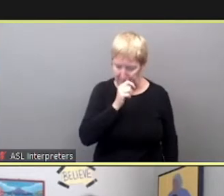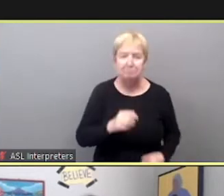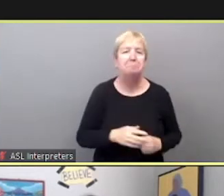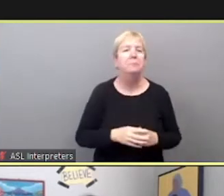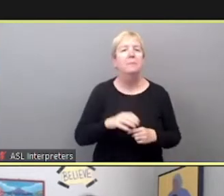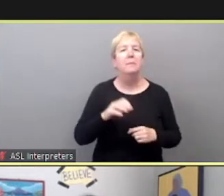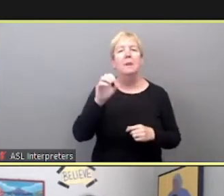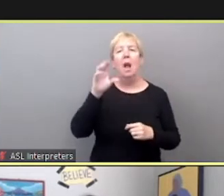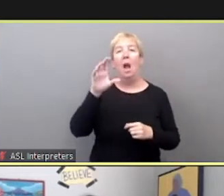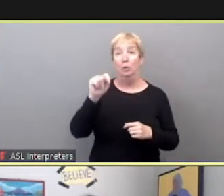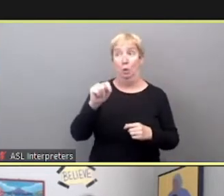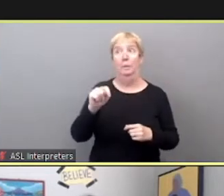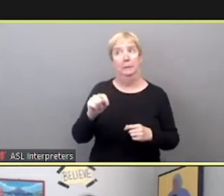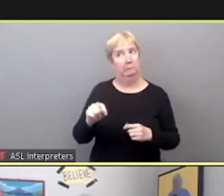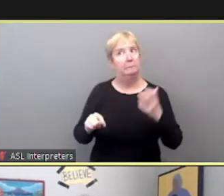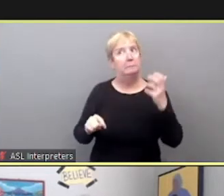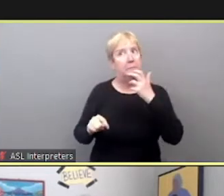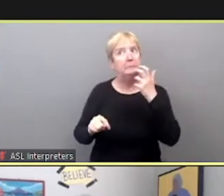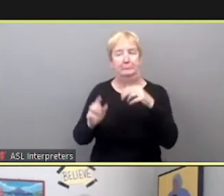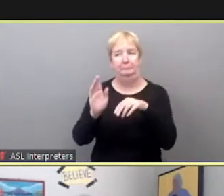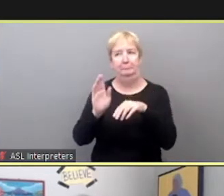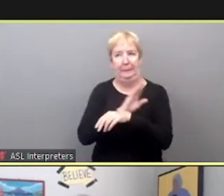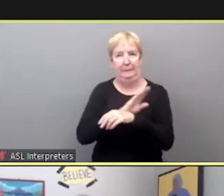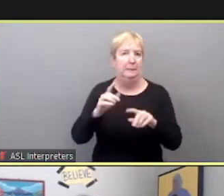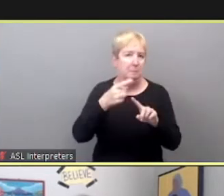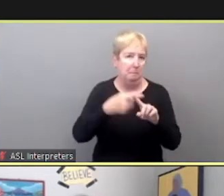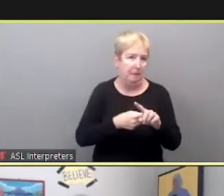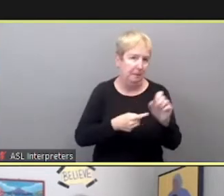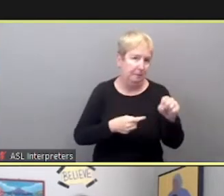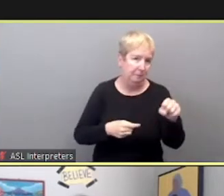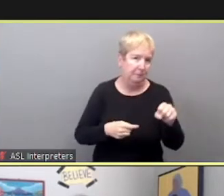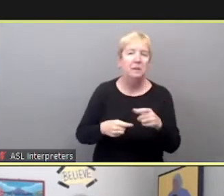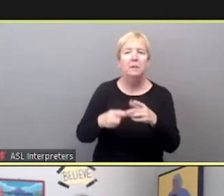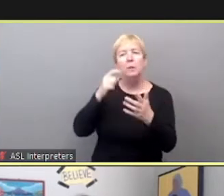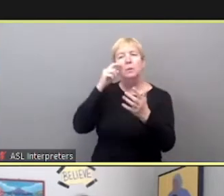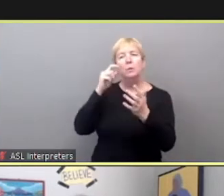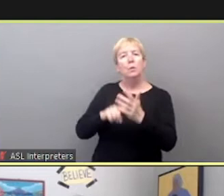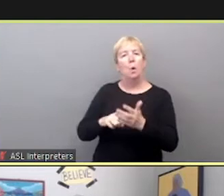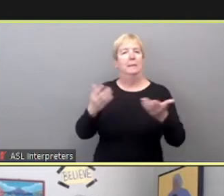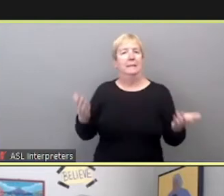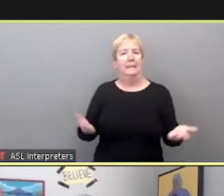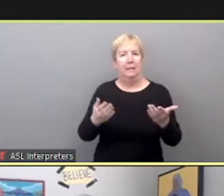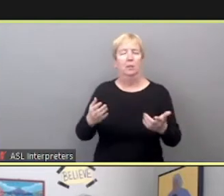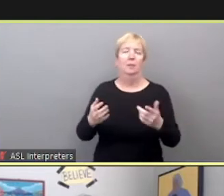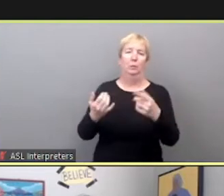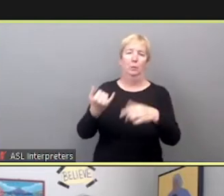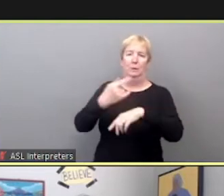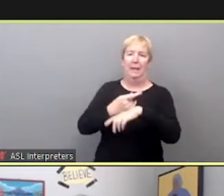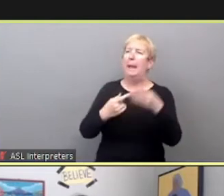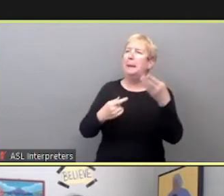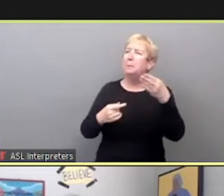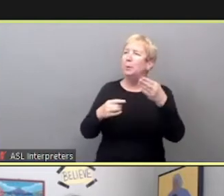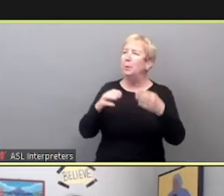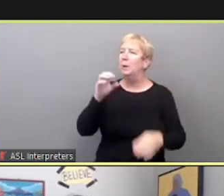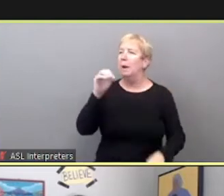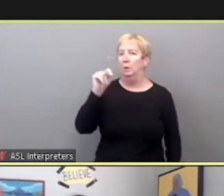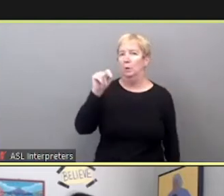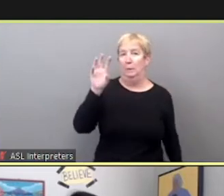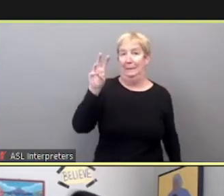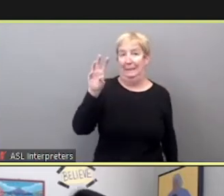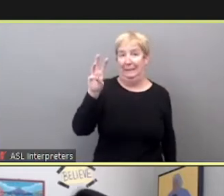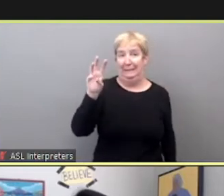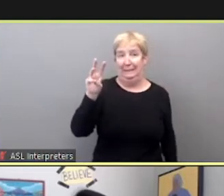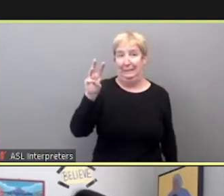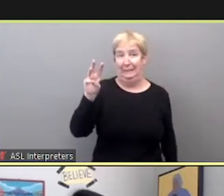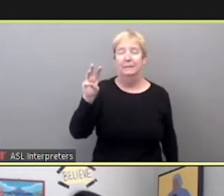October is going to be a really busy month. You can see here we're on the 6th, and the Vaccine and Related